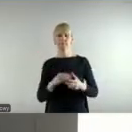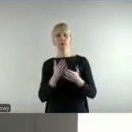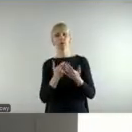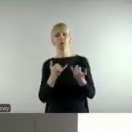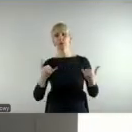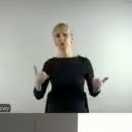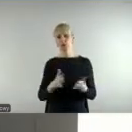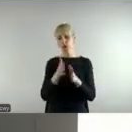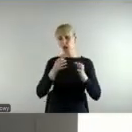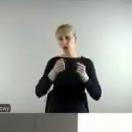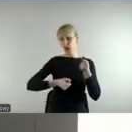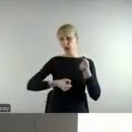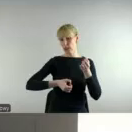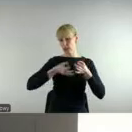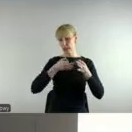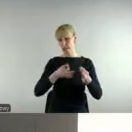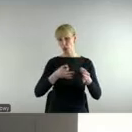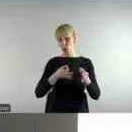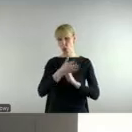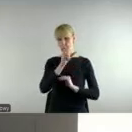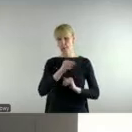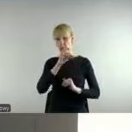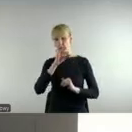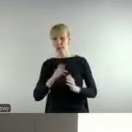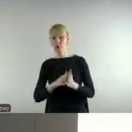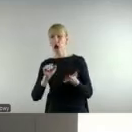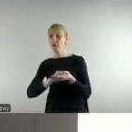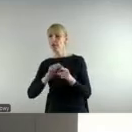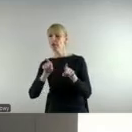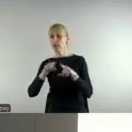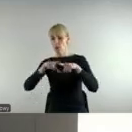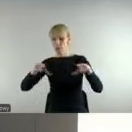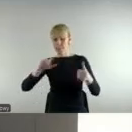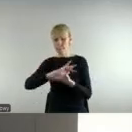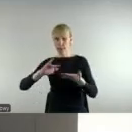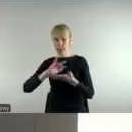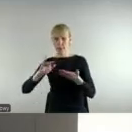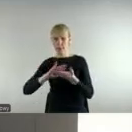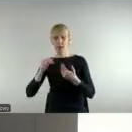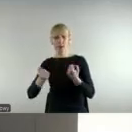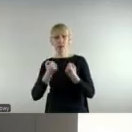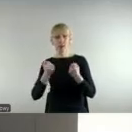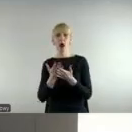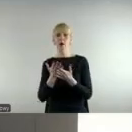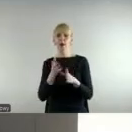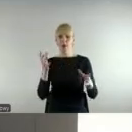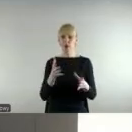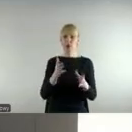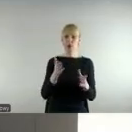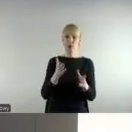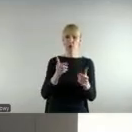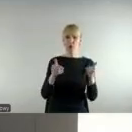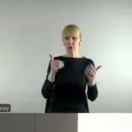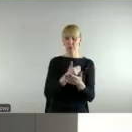around cables or food provision cars, tablets, equipments to